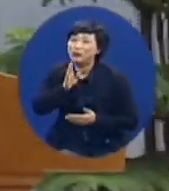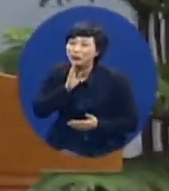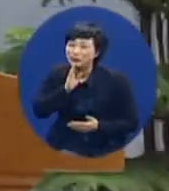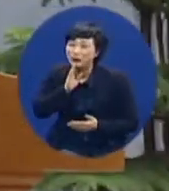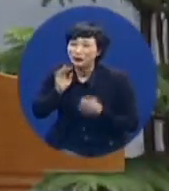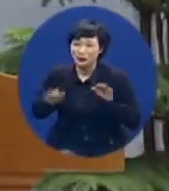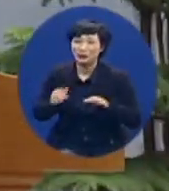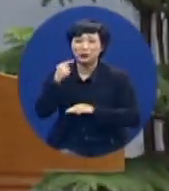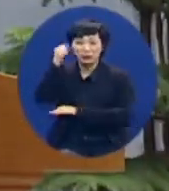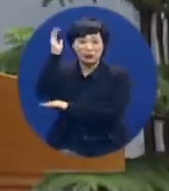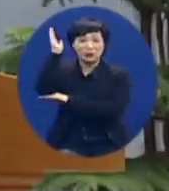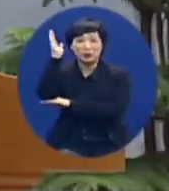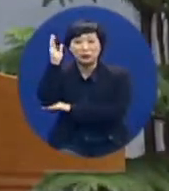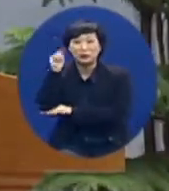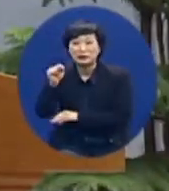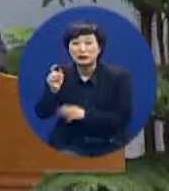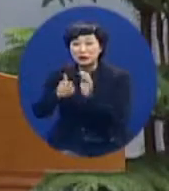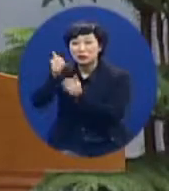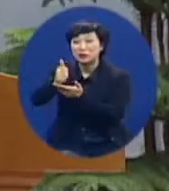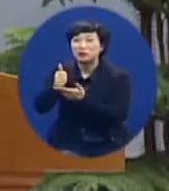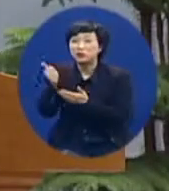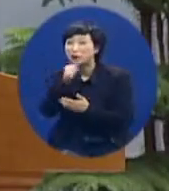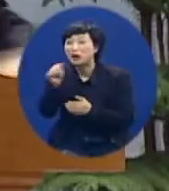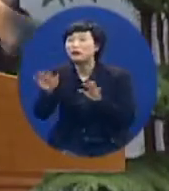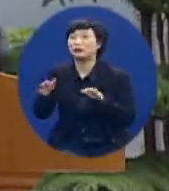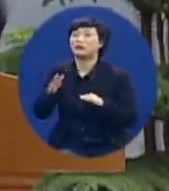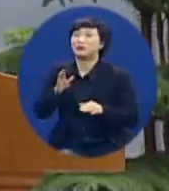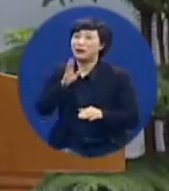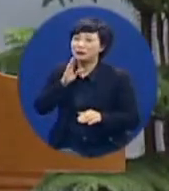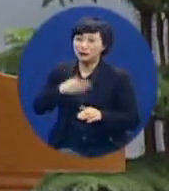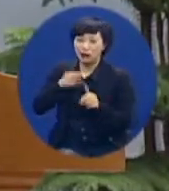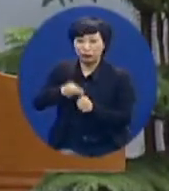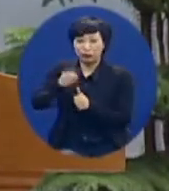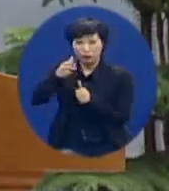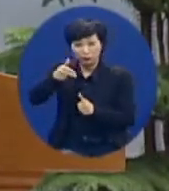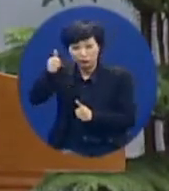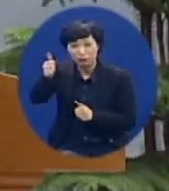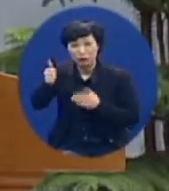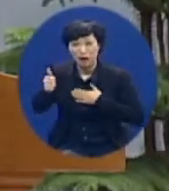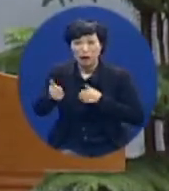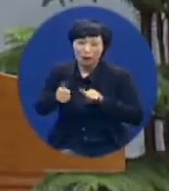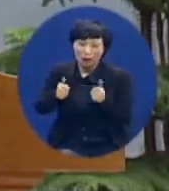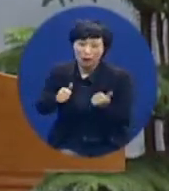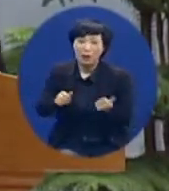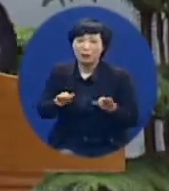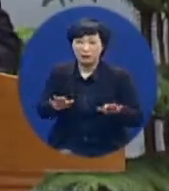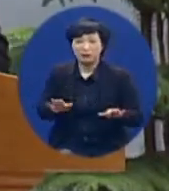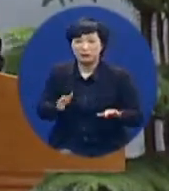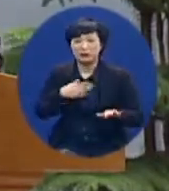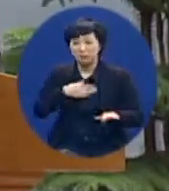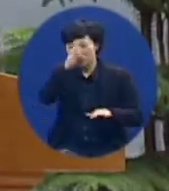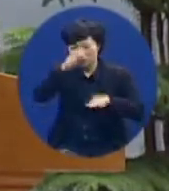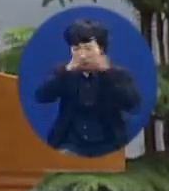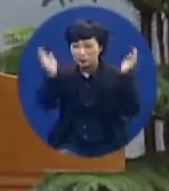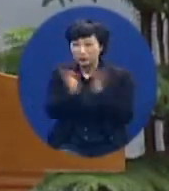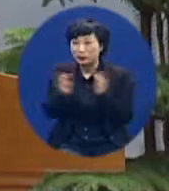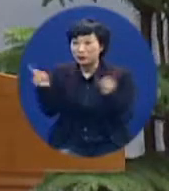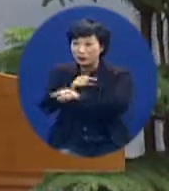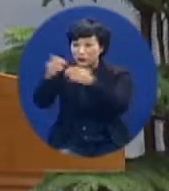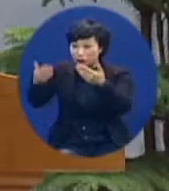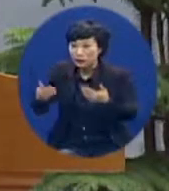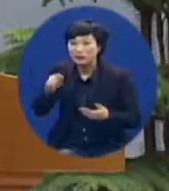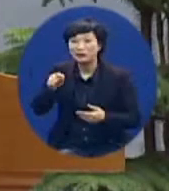Jesus whom the pastor says is my Savior. He healed my death and disease. How many of my church